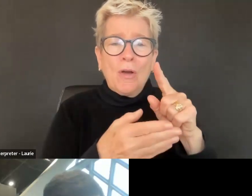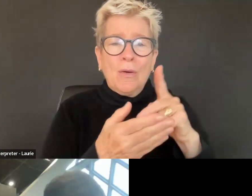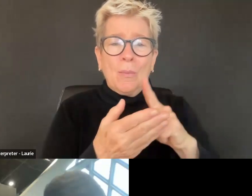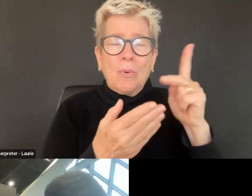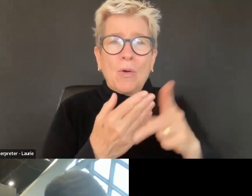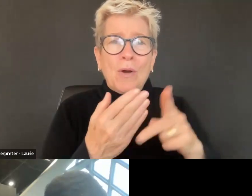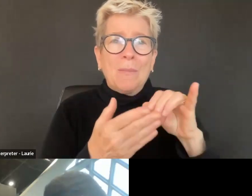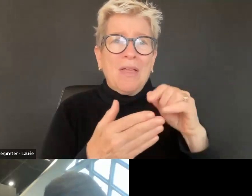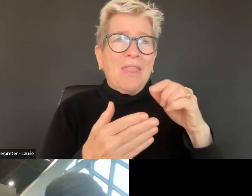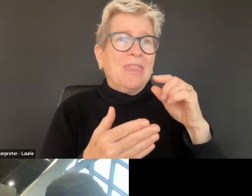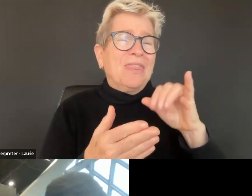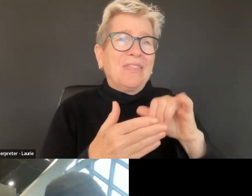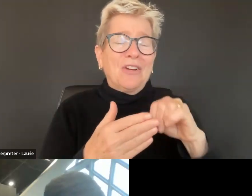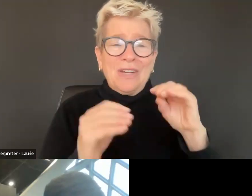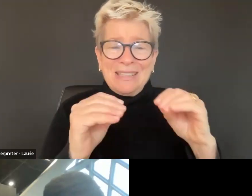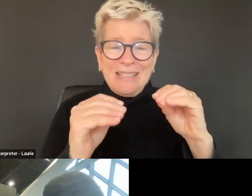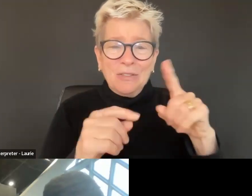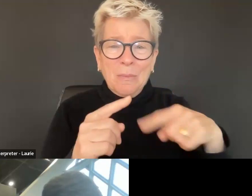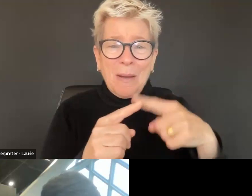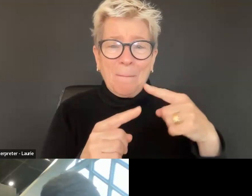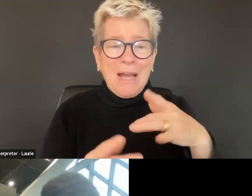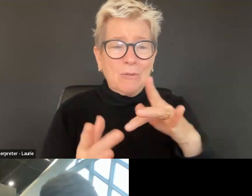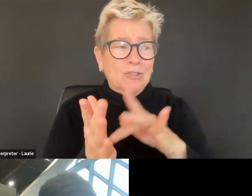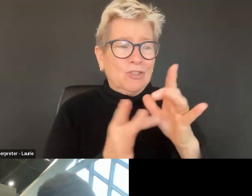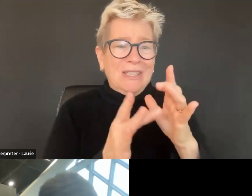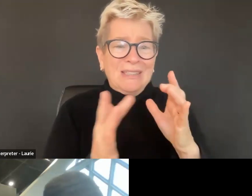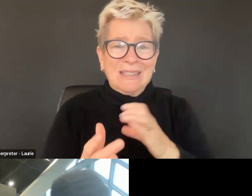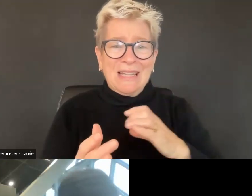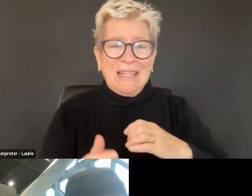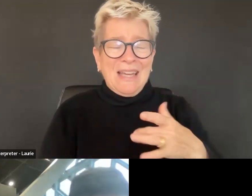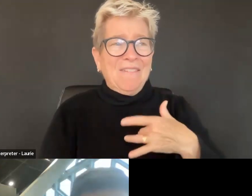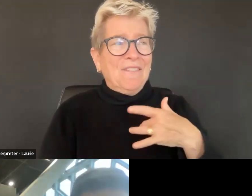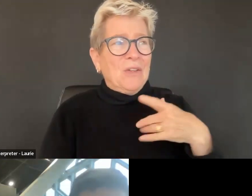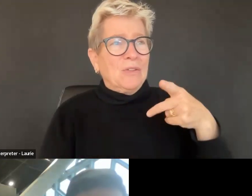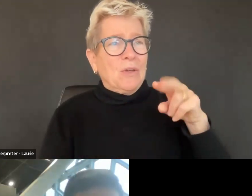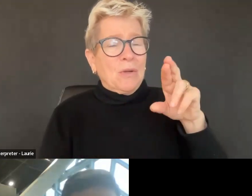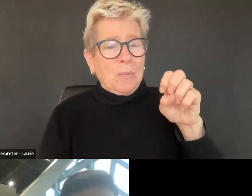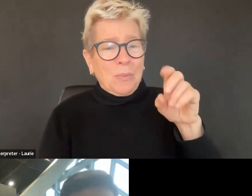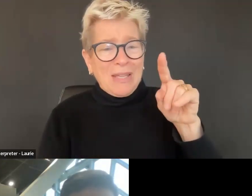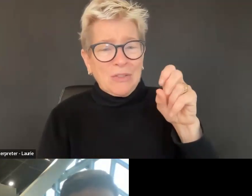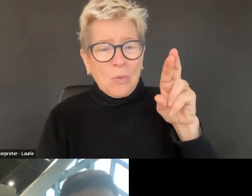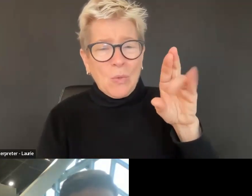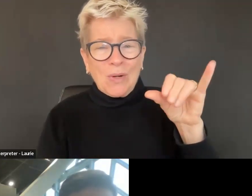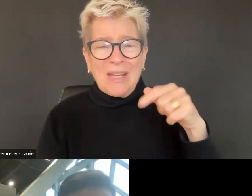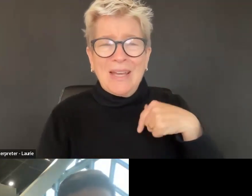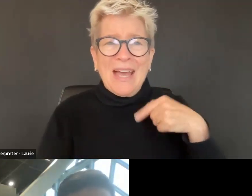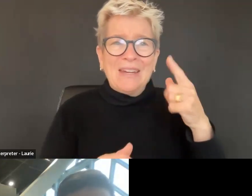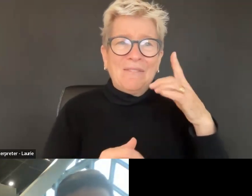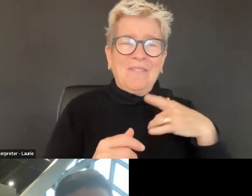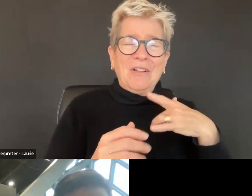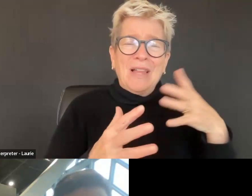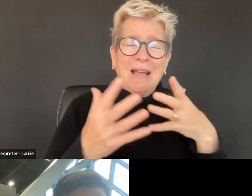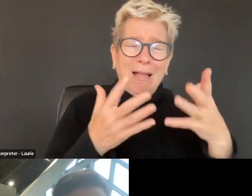that's predatory. I can see people being litigious about that being their only option, because we shouldn't have